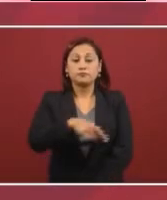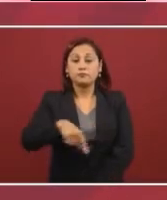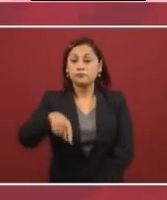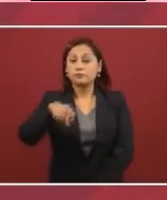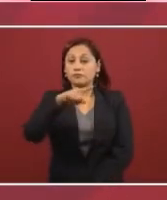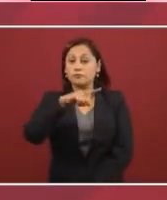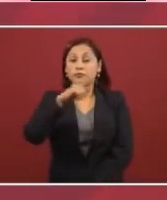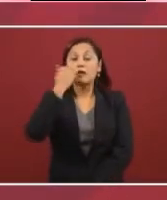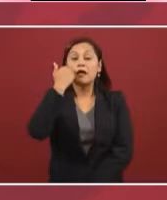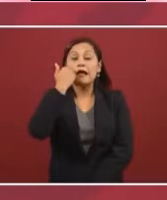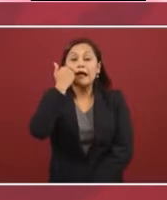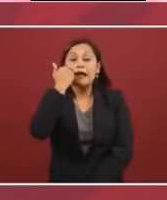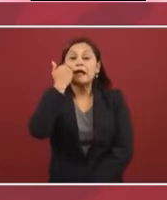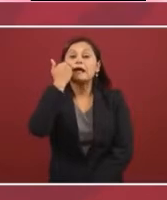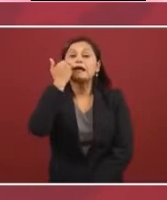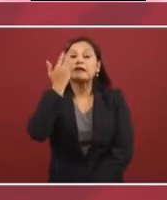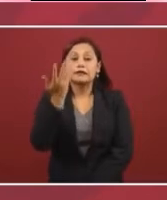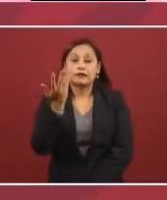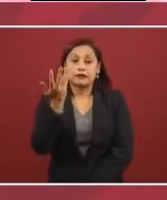to behave